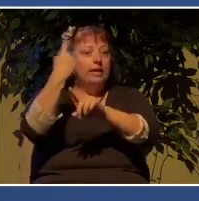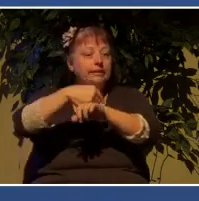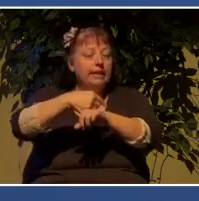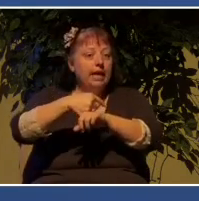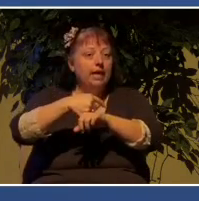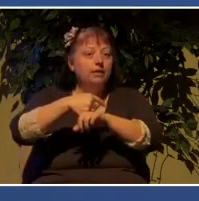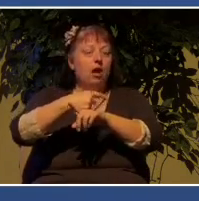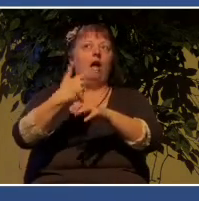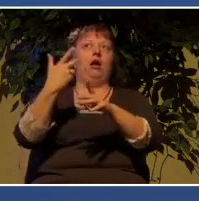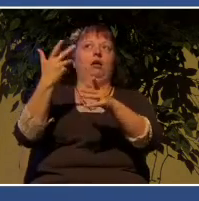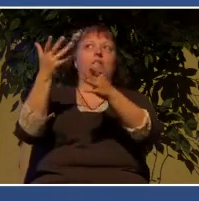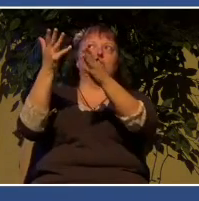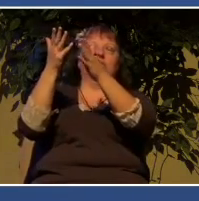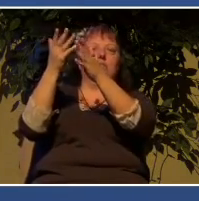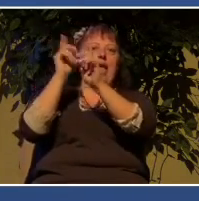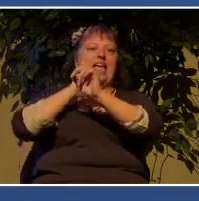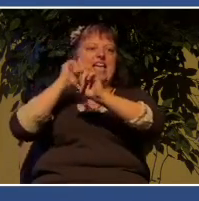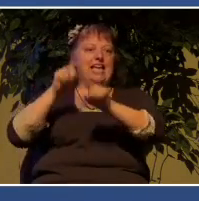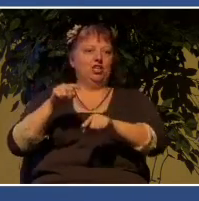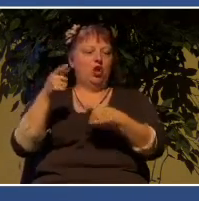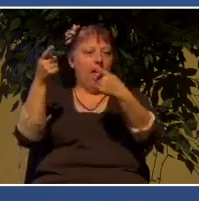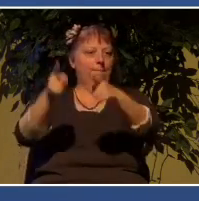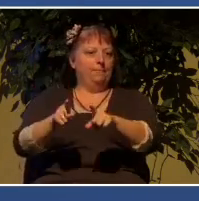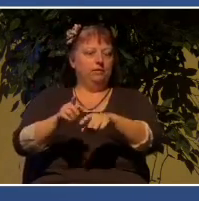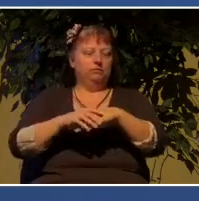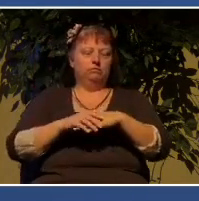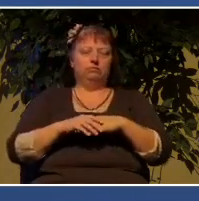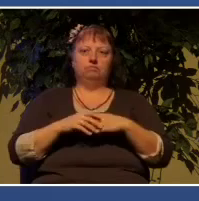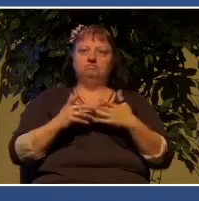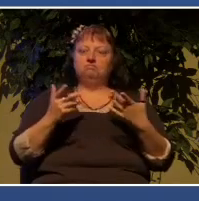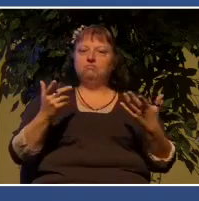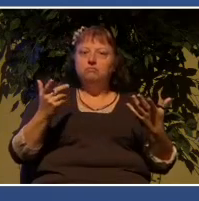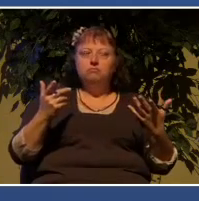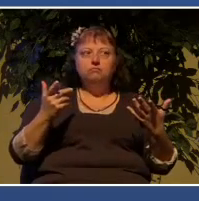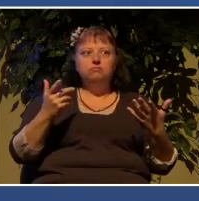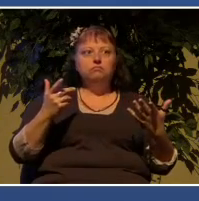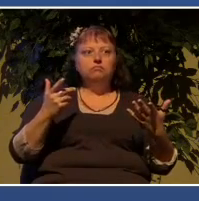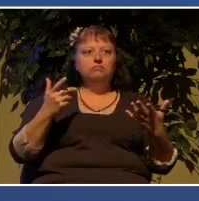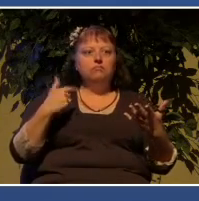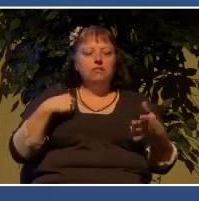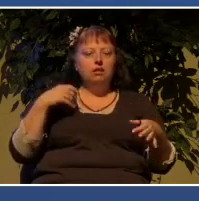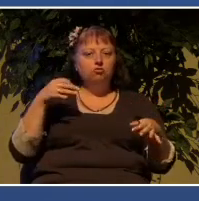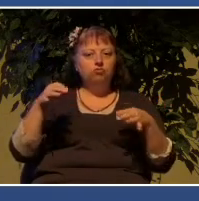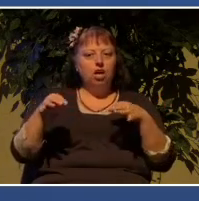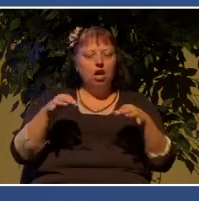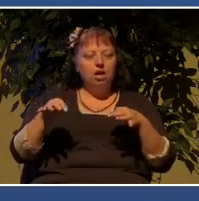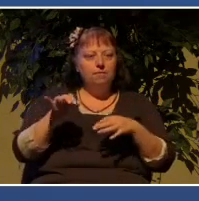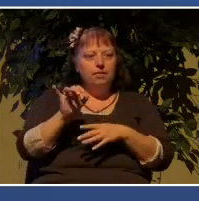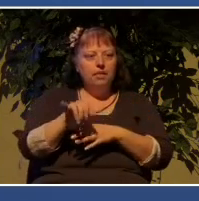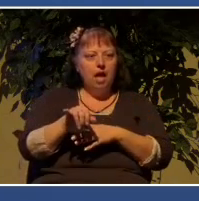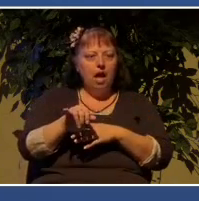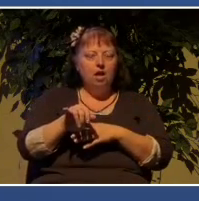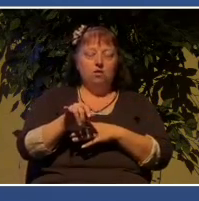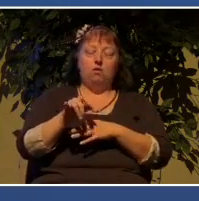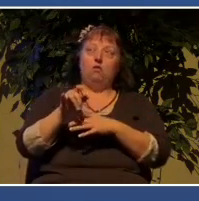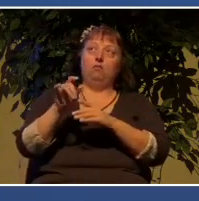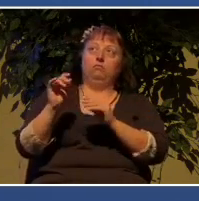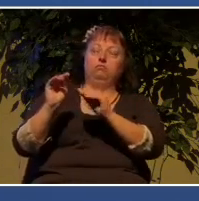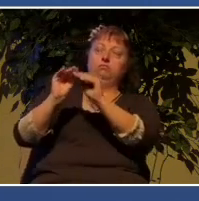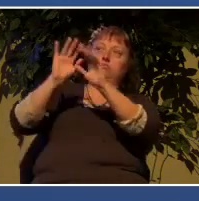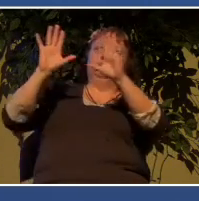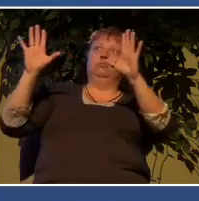came the answer, and the answer came in a way that I can only describe as coming in the form of a revelation from the